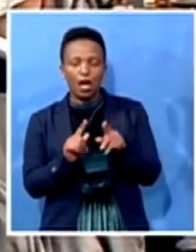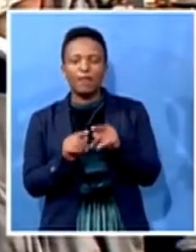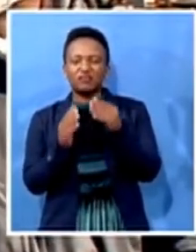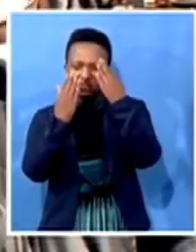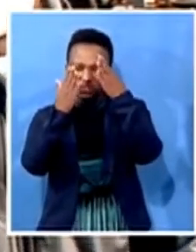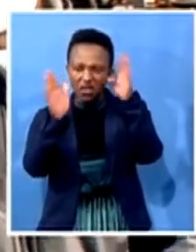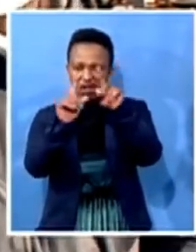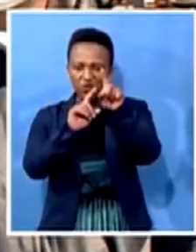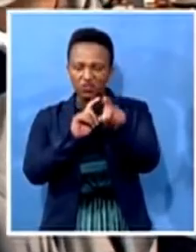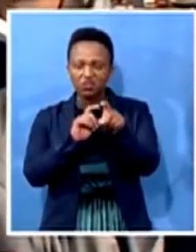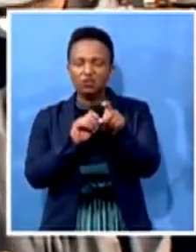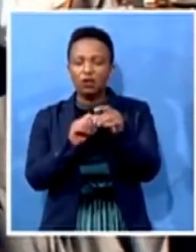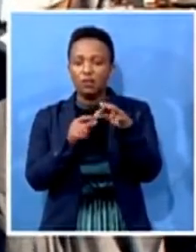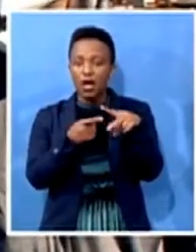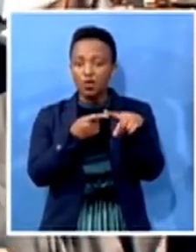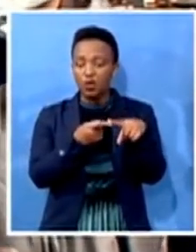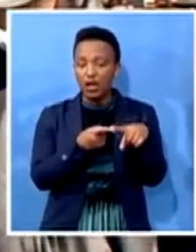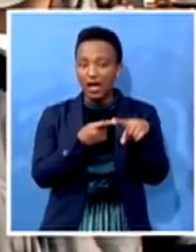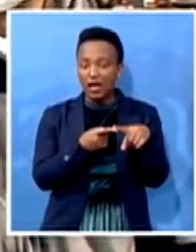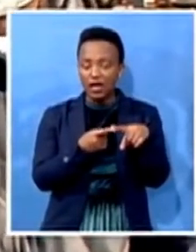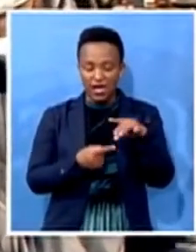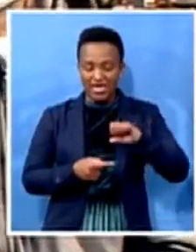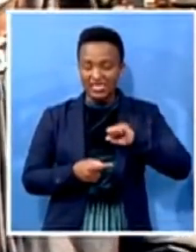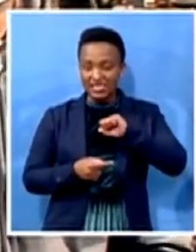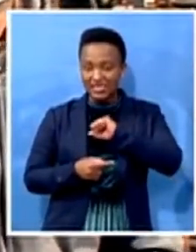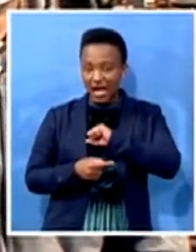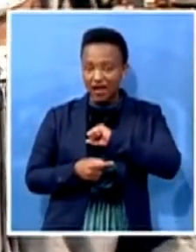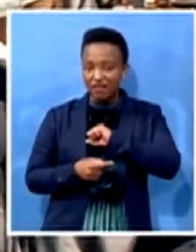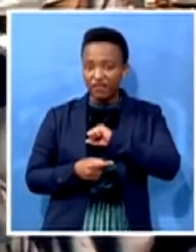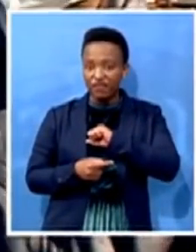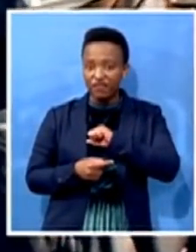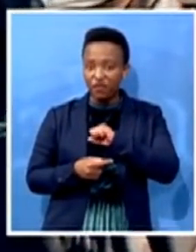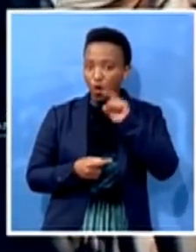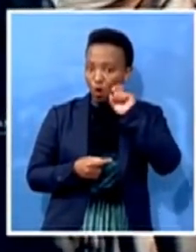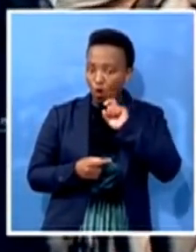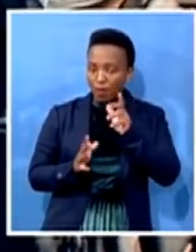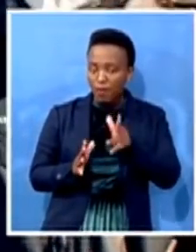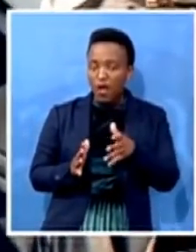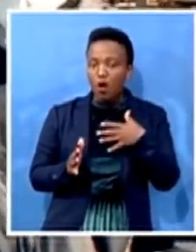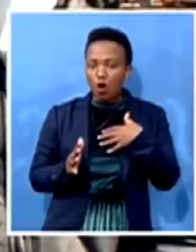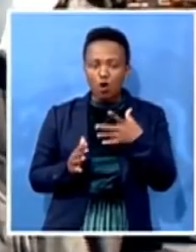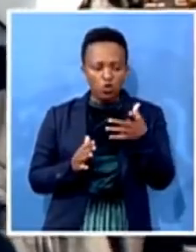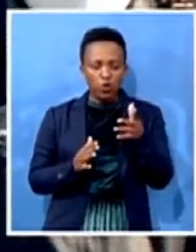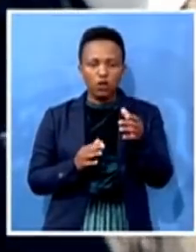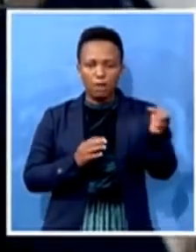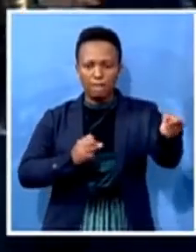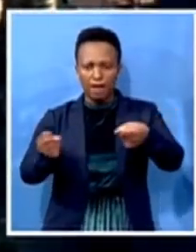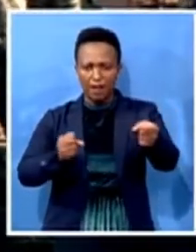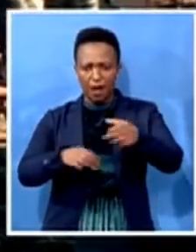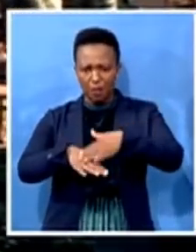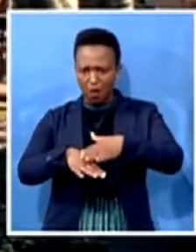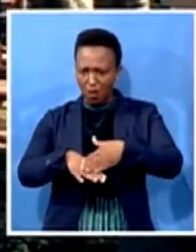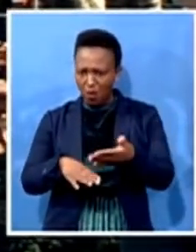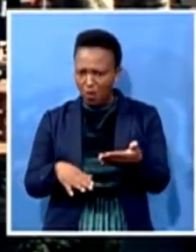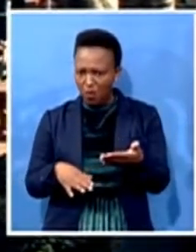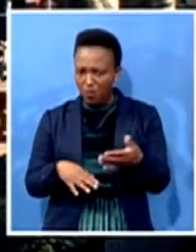that we have, or are we bringing in additional capacity into the health system to assist with this? Yes, we have been procuring